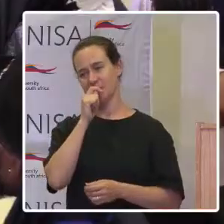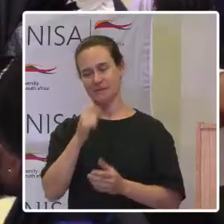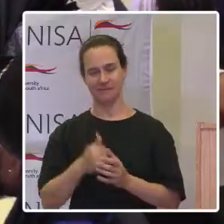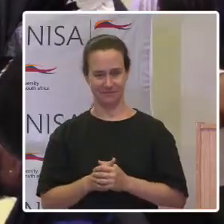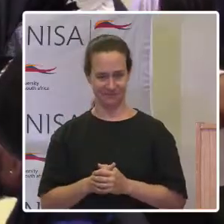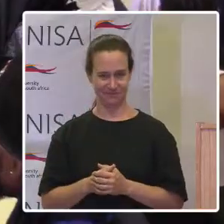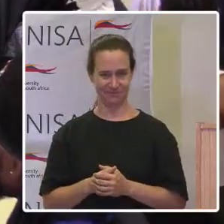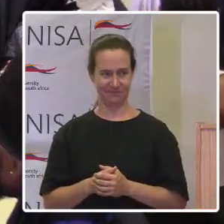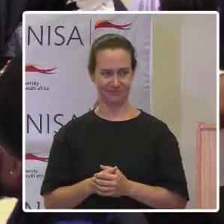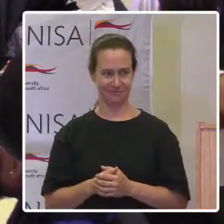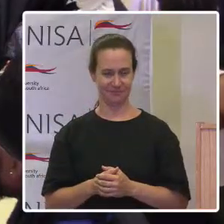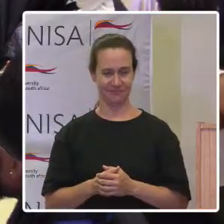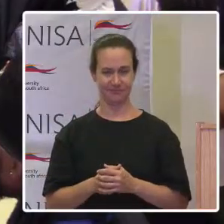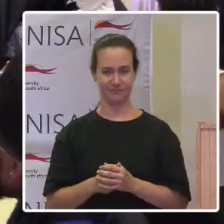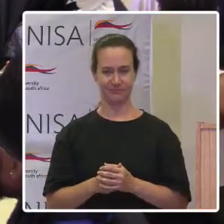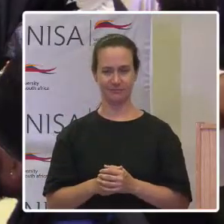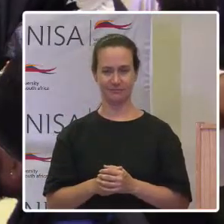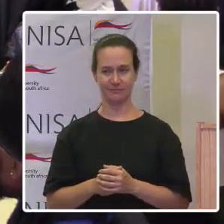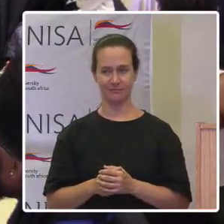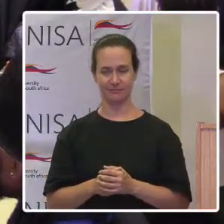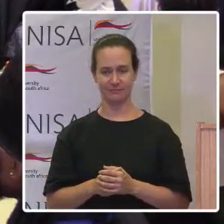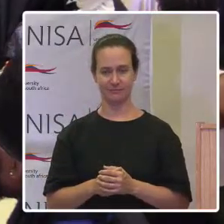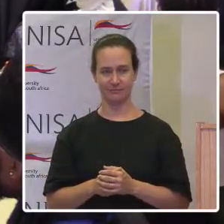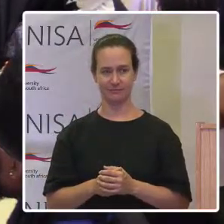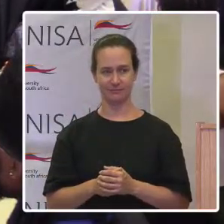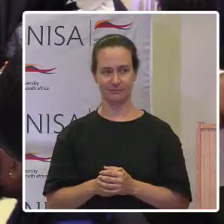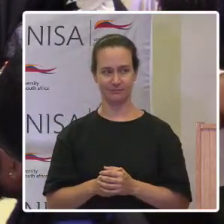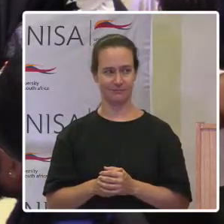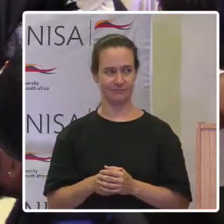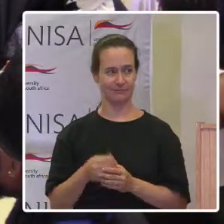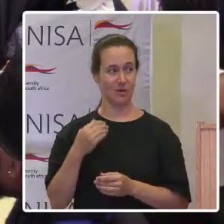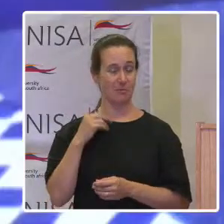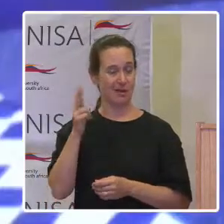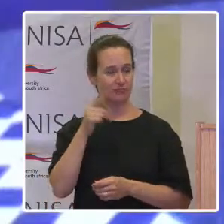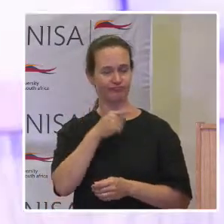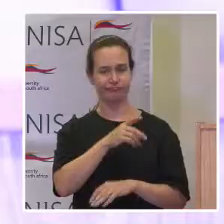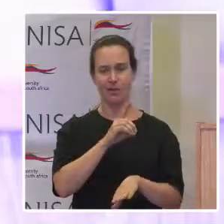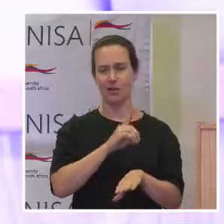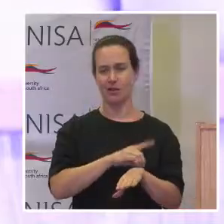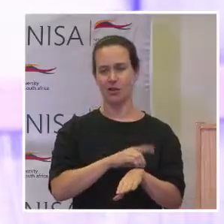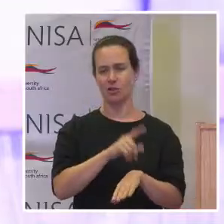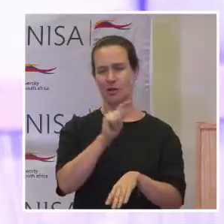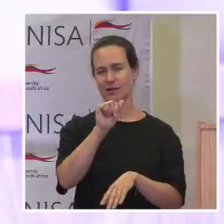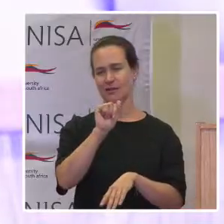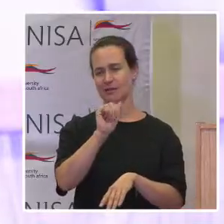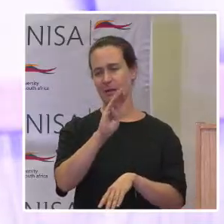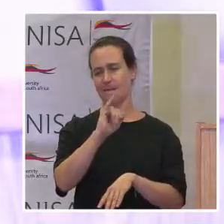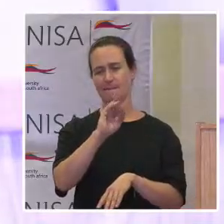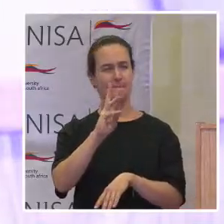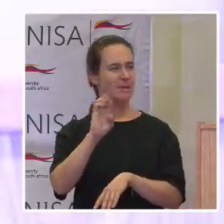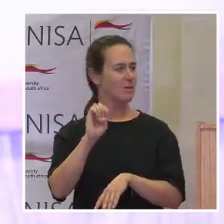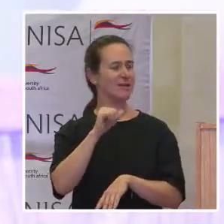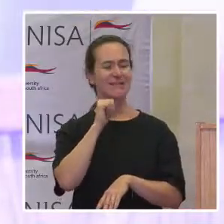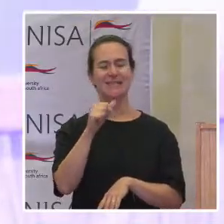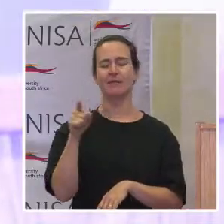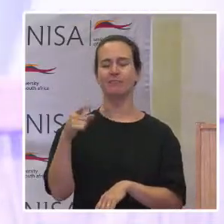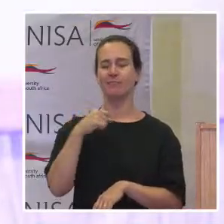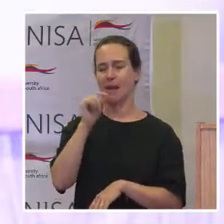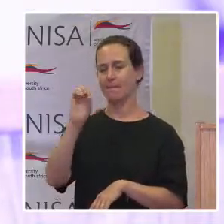everyone. I heard Dr. Tapio saying Sarah, so it means